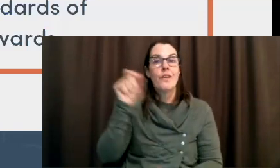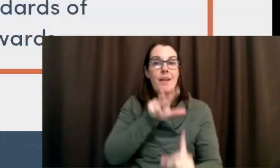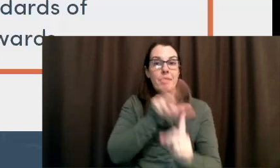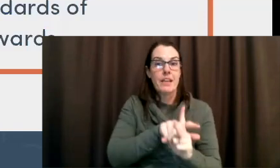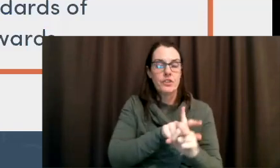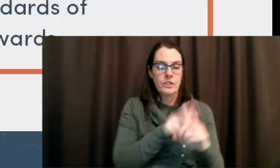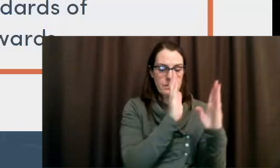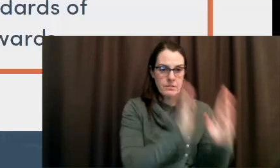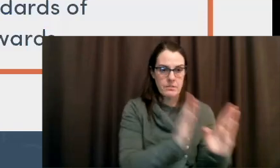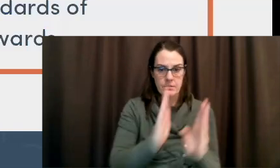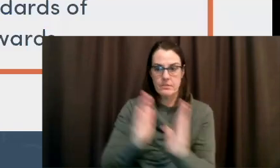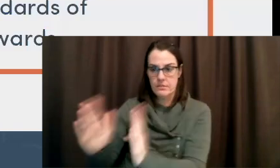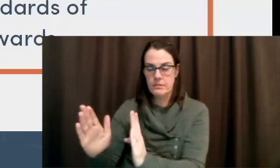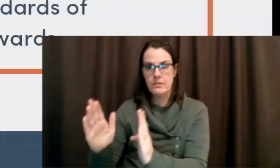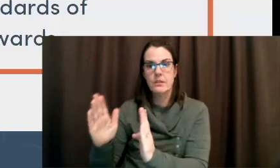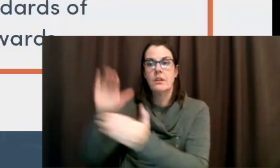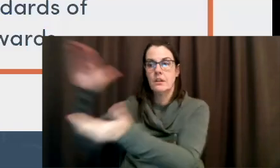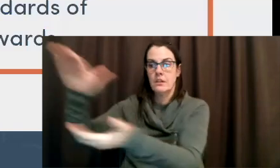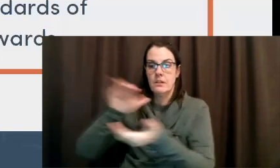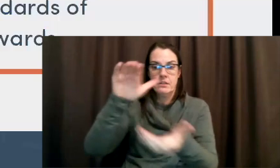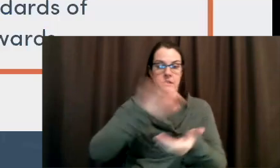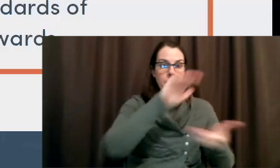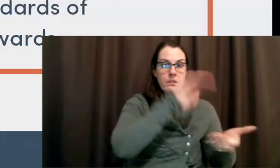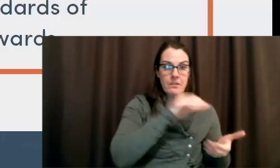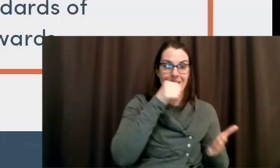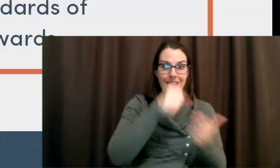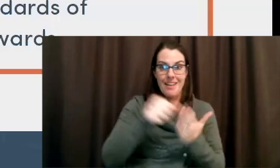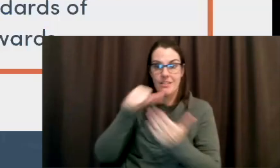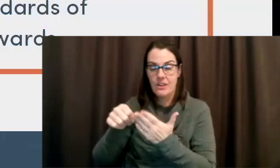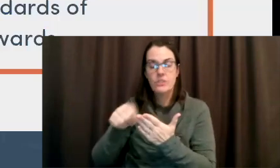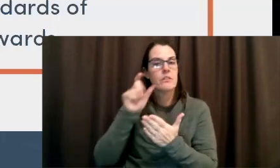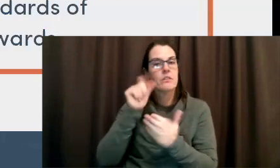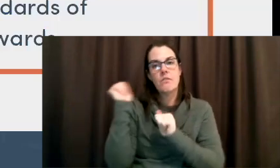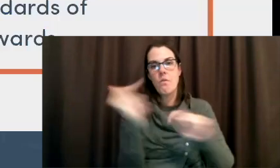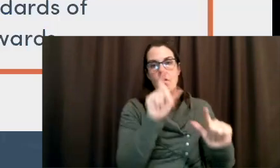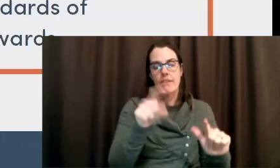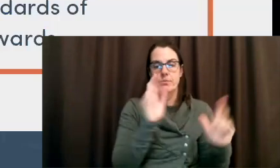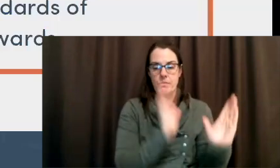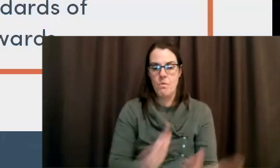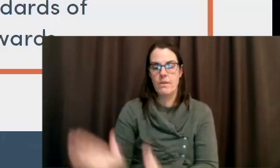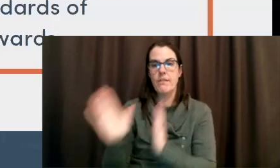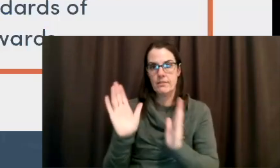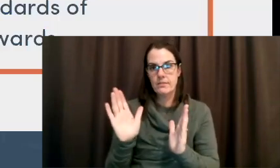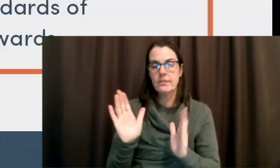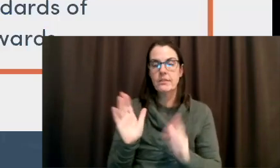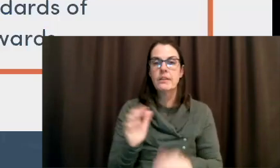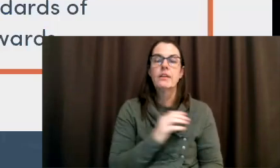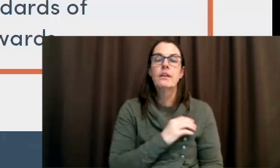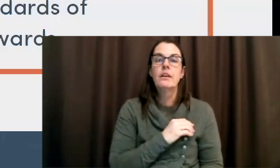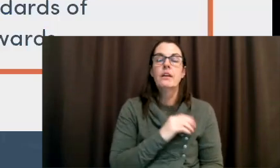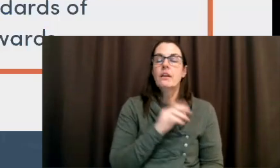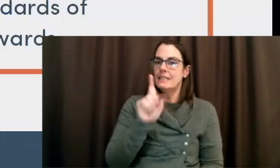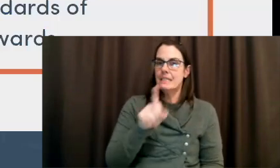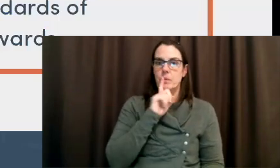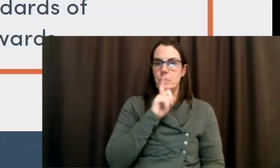award letters and other information along with the source documentation. So that needs to be organized in kind of a neat and tidy